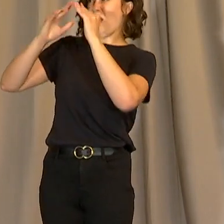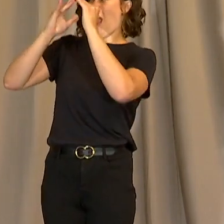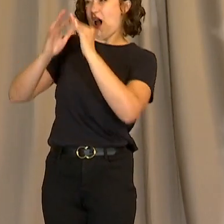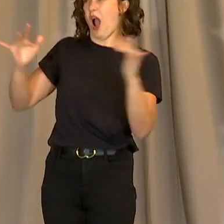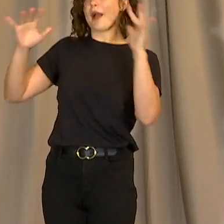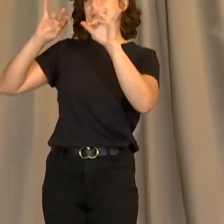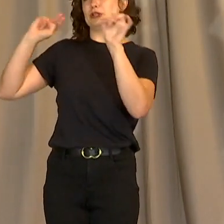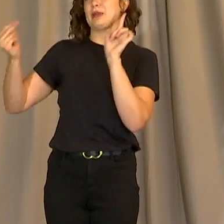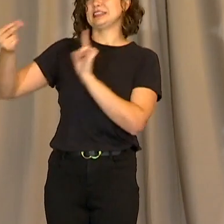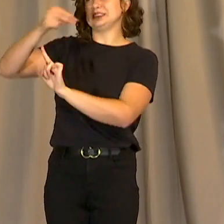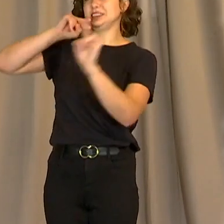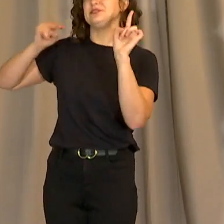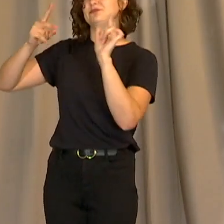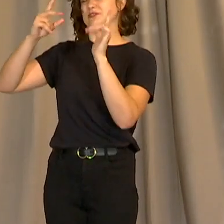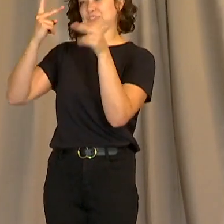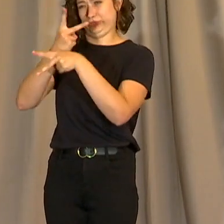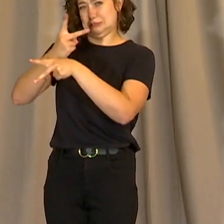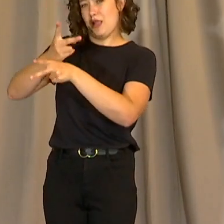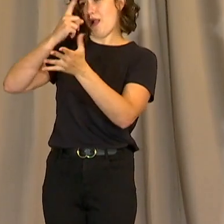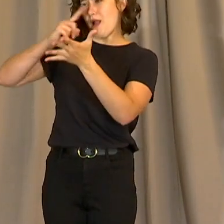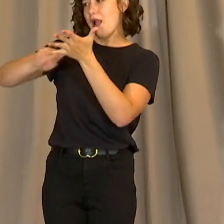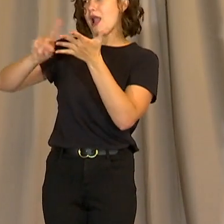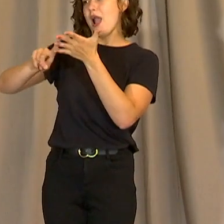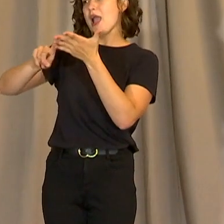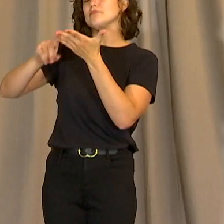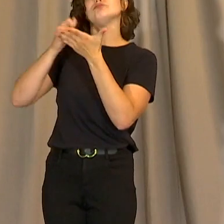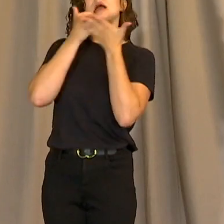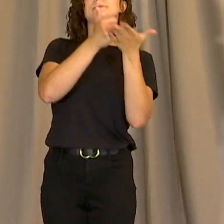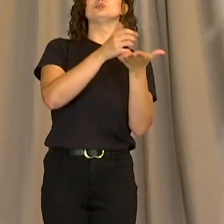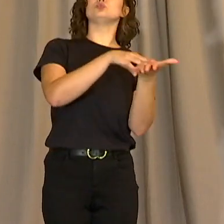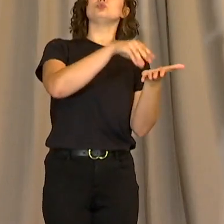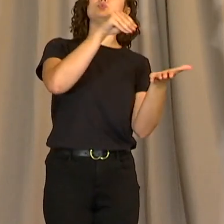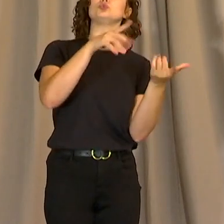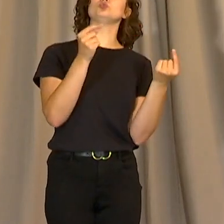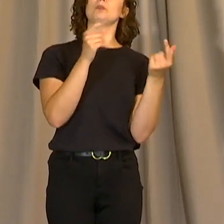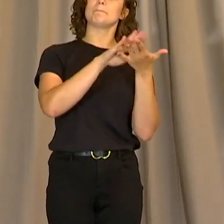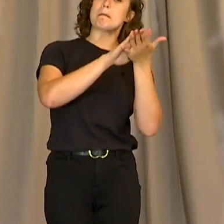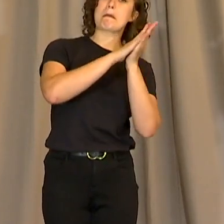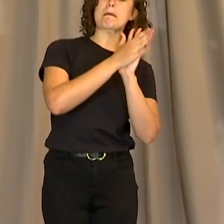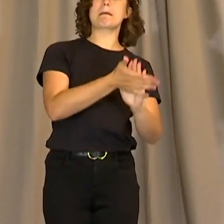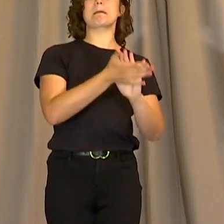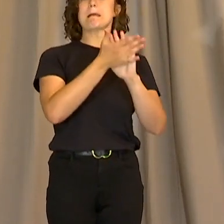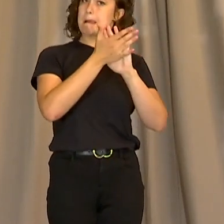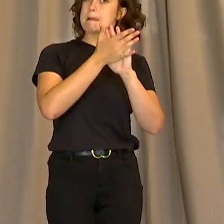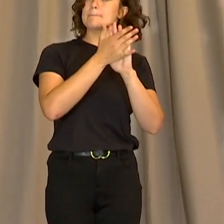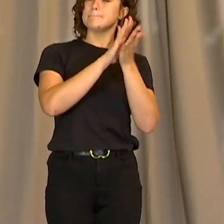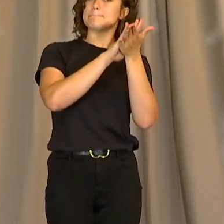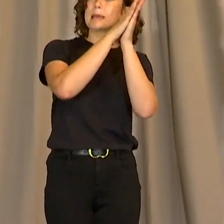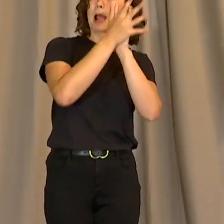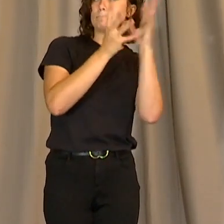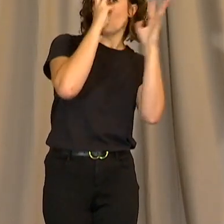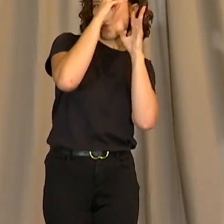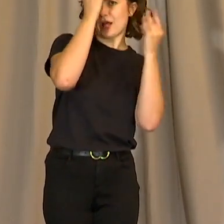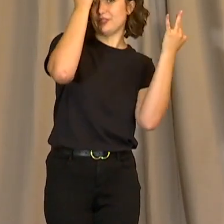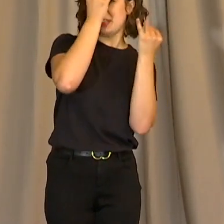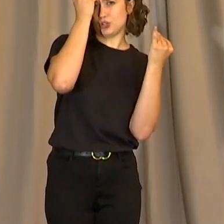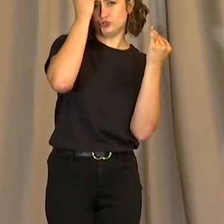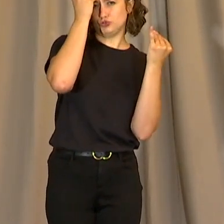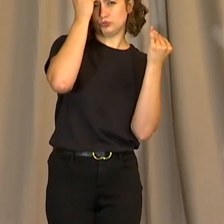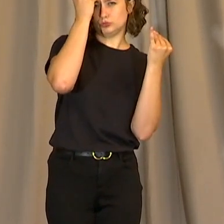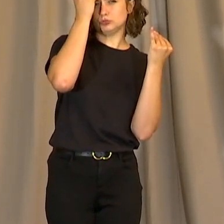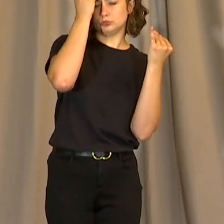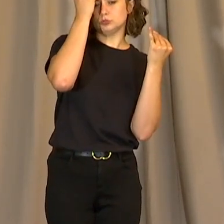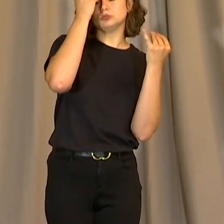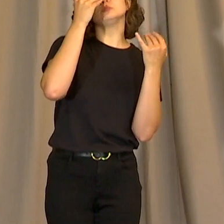helping students become critical thinkers. So in an effort to raise teacher understanding,